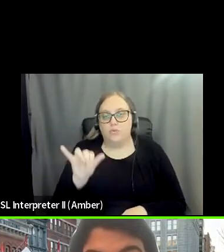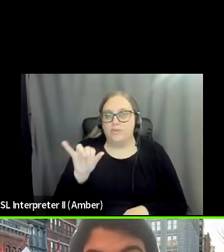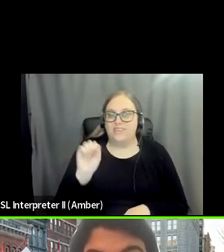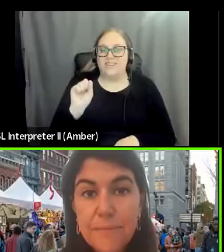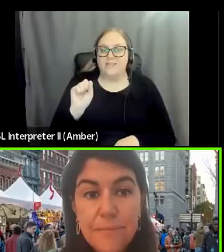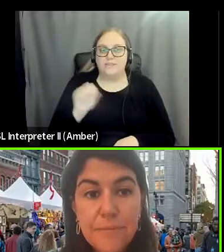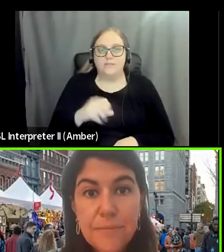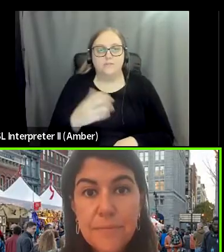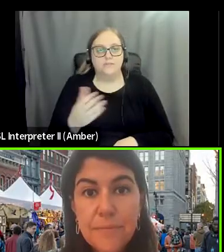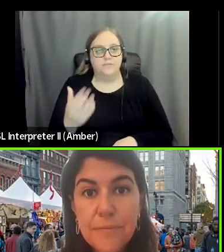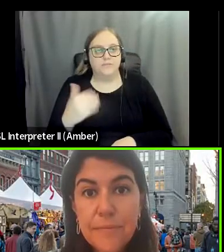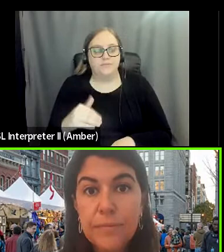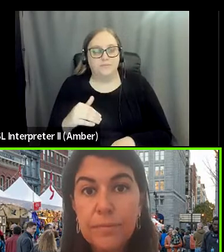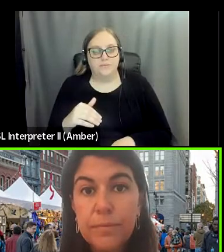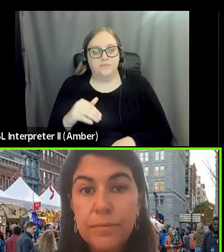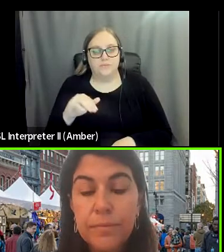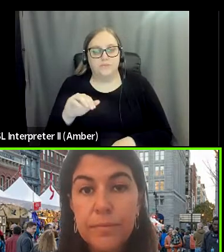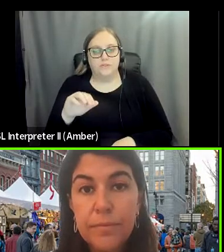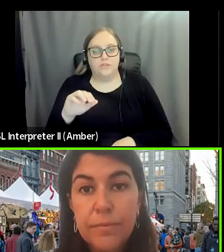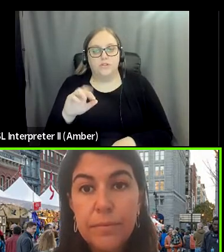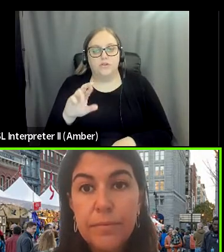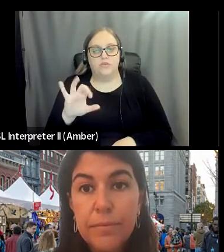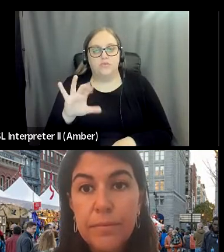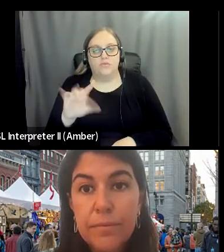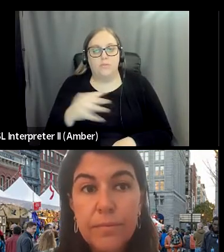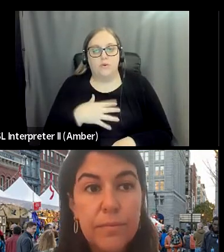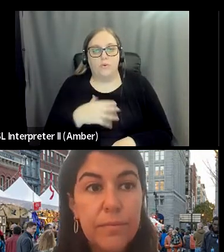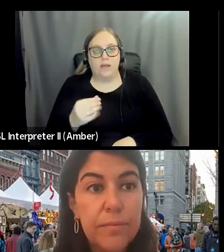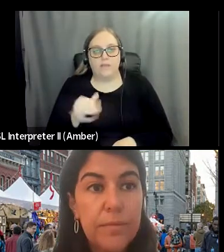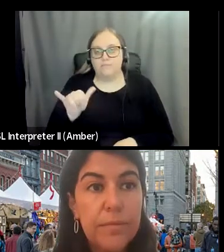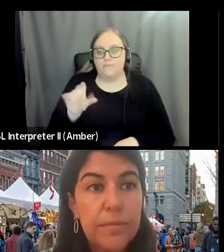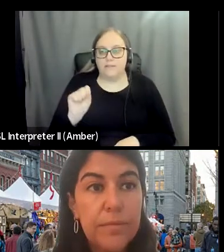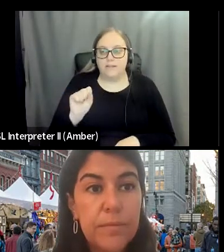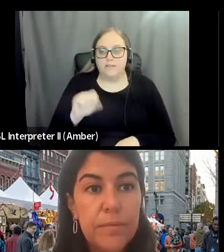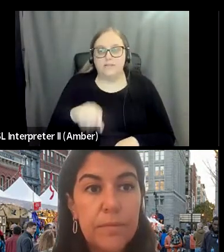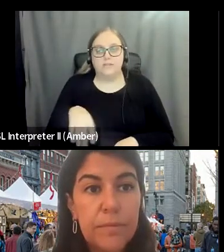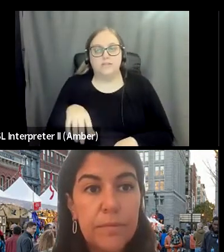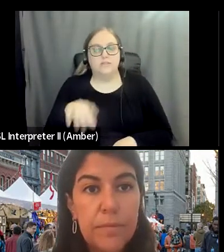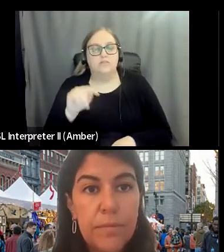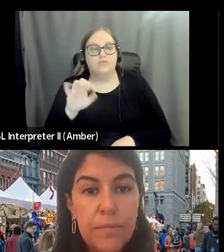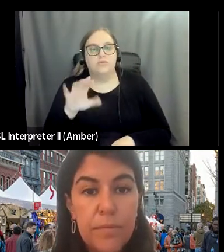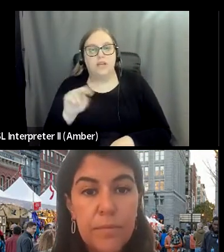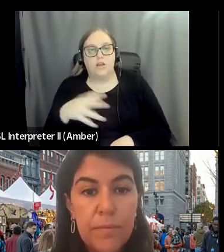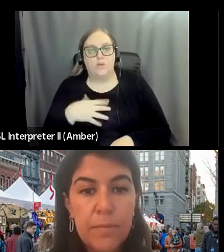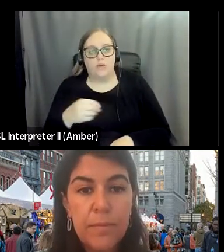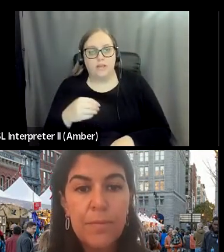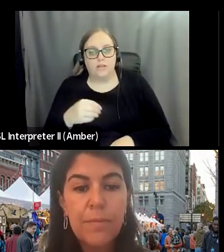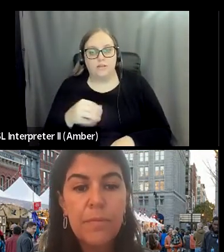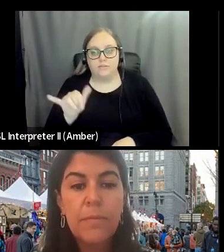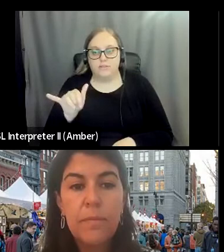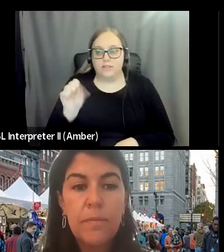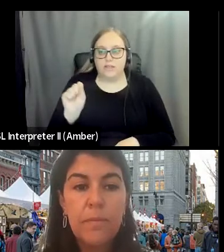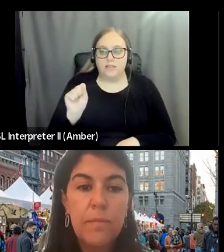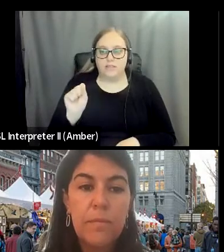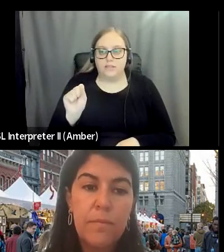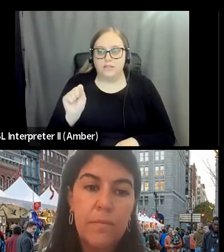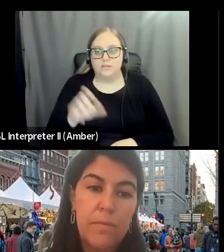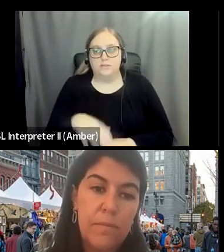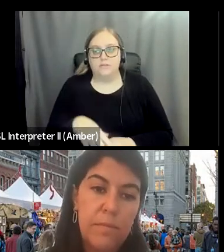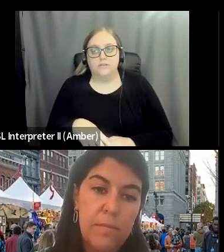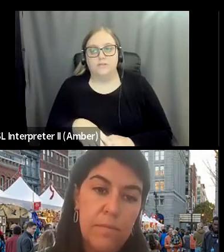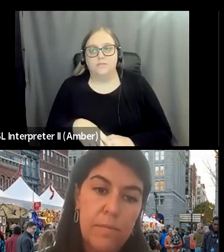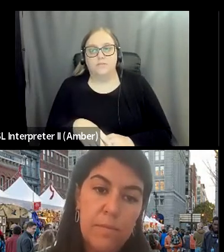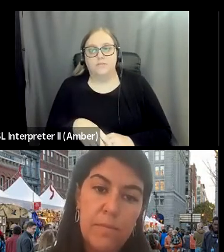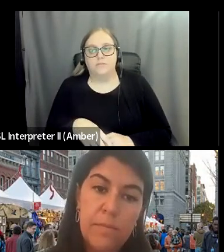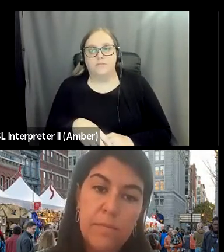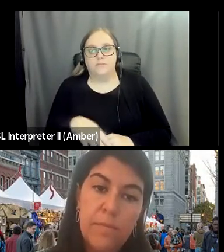Yes. Councilmember Pinto votes yes. Councilmember Robert White. Yes. Councilmember Robert White votes yes. Councilmember Trahan White. Yes. Councilmember Trahan White votes